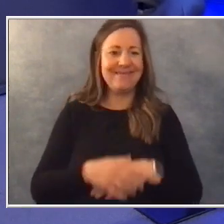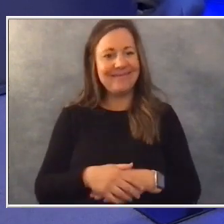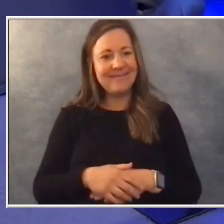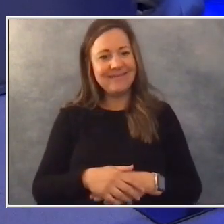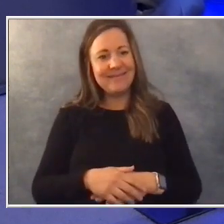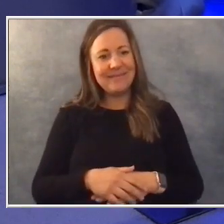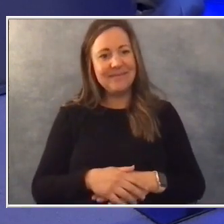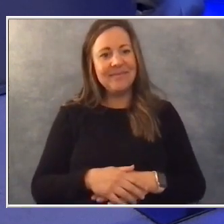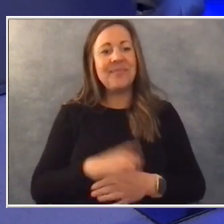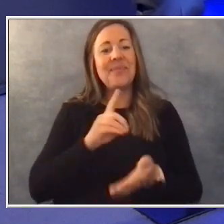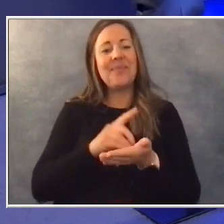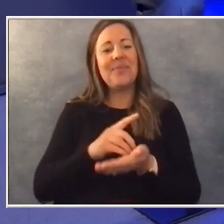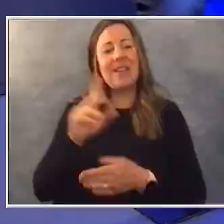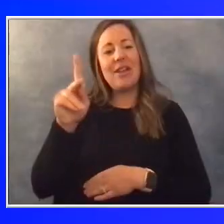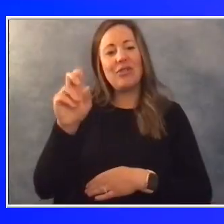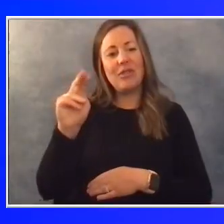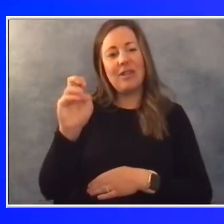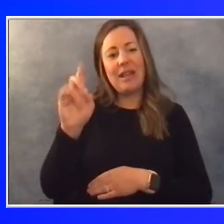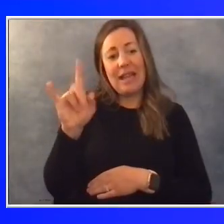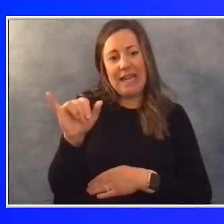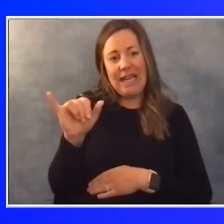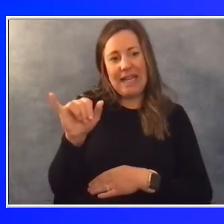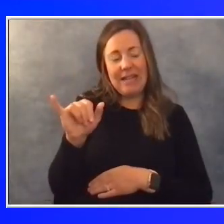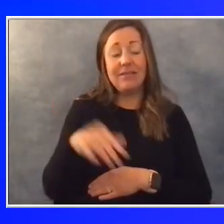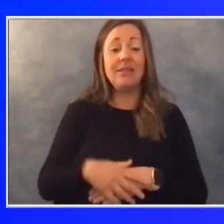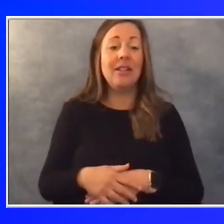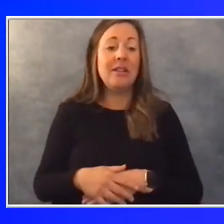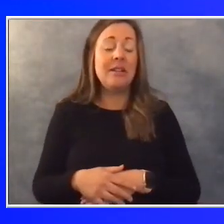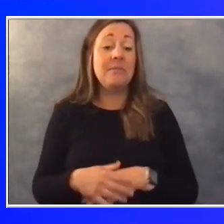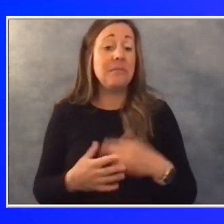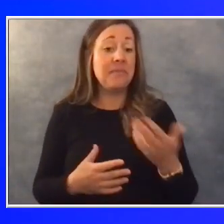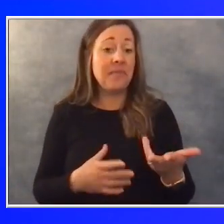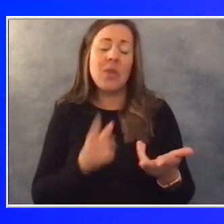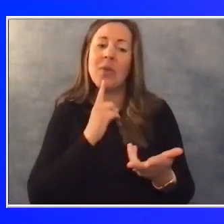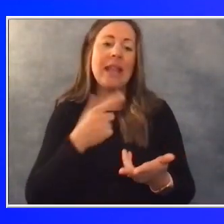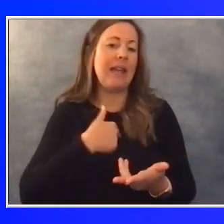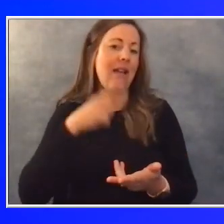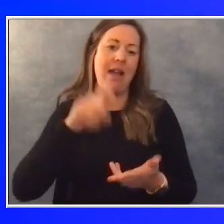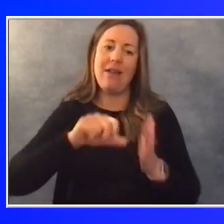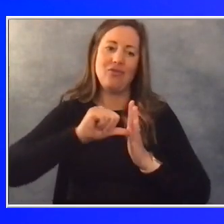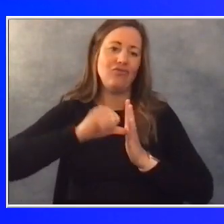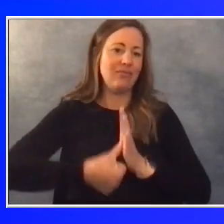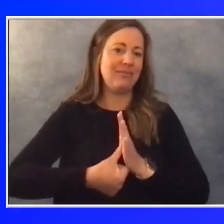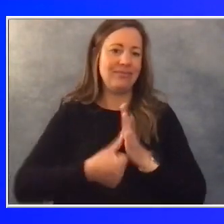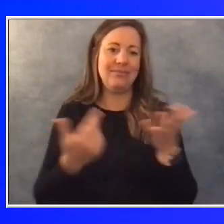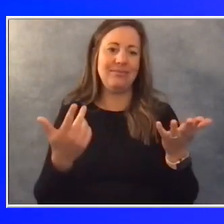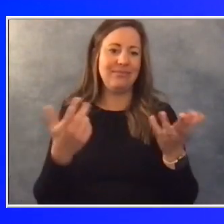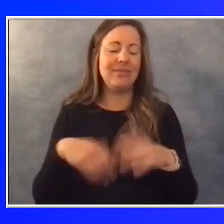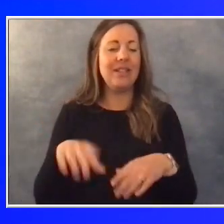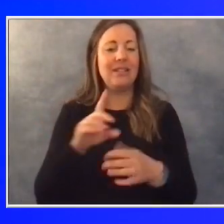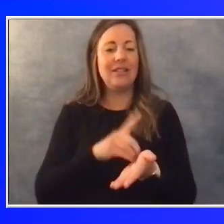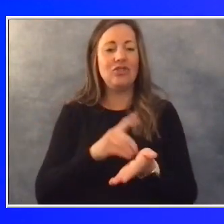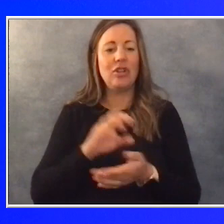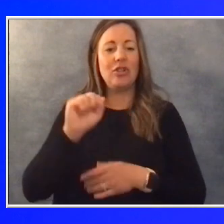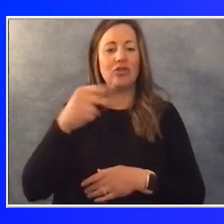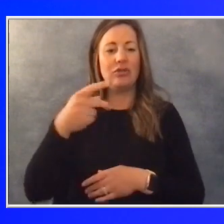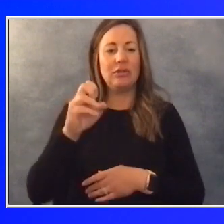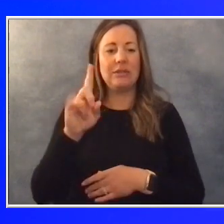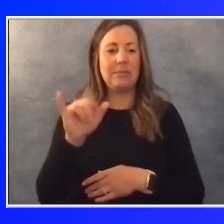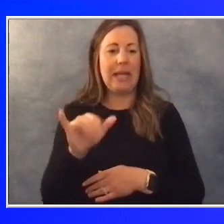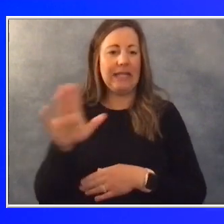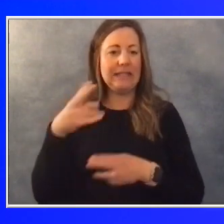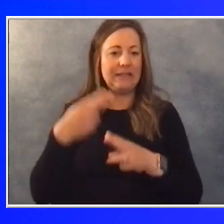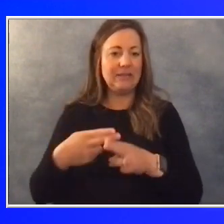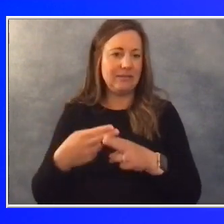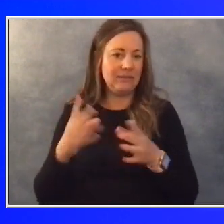what do you want our takeaway to be today? Well, I just have to reinforce the things that Dr. Spaedy said. And